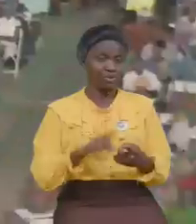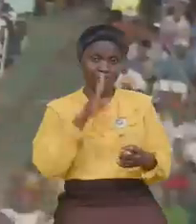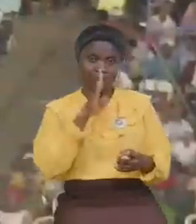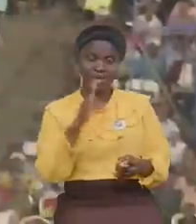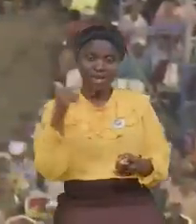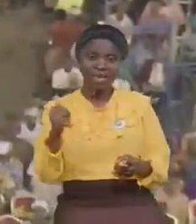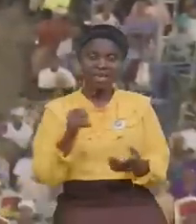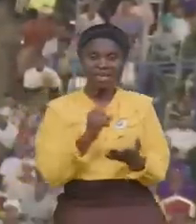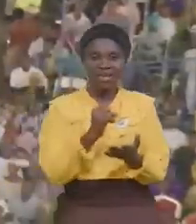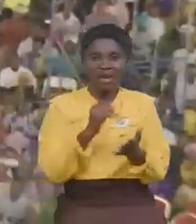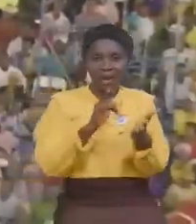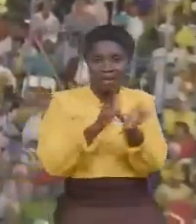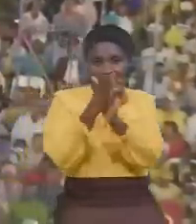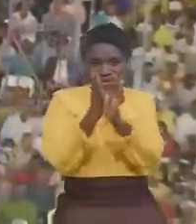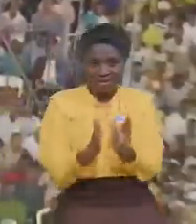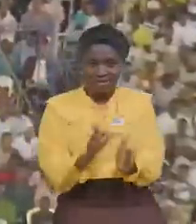Christ.